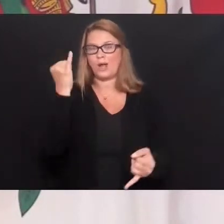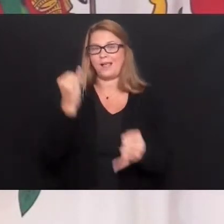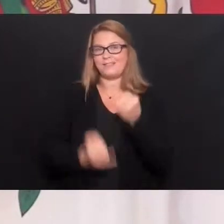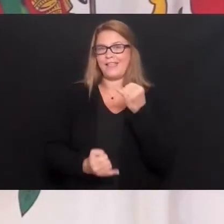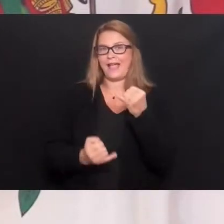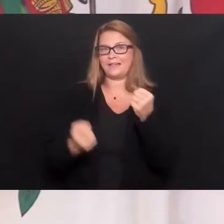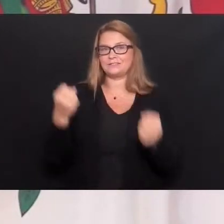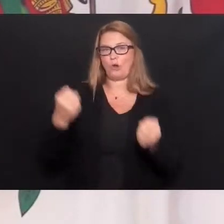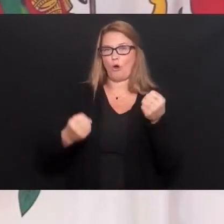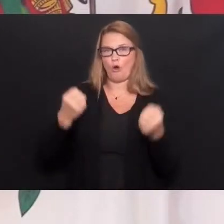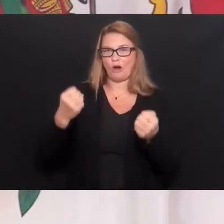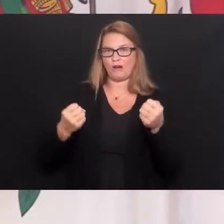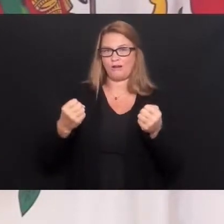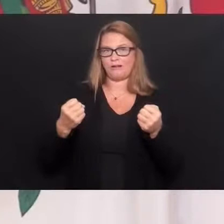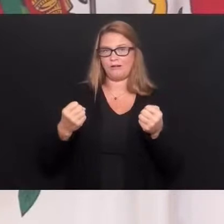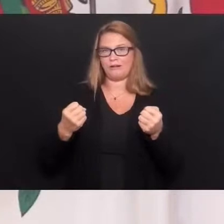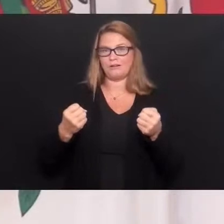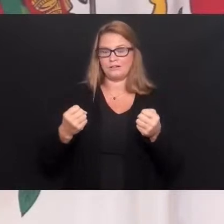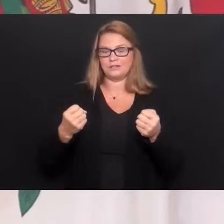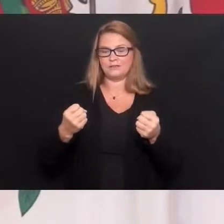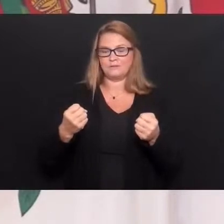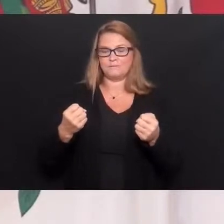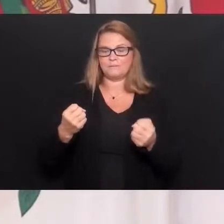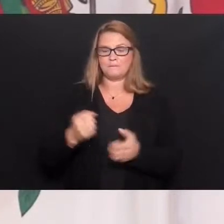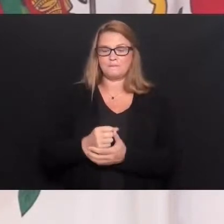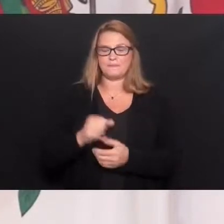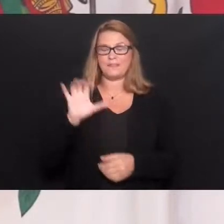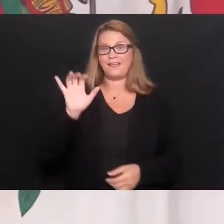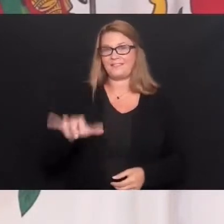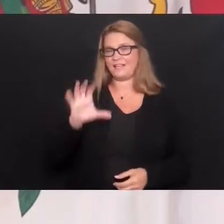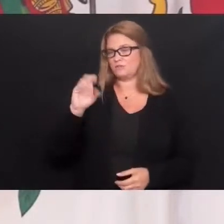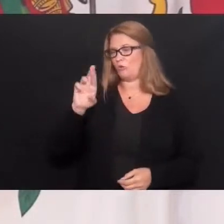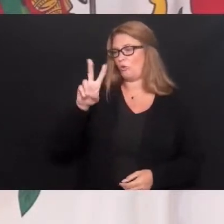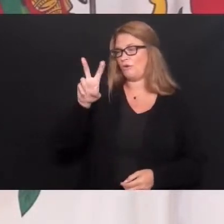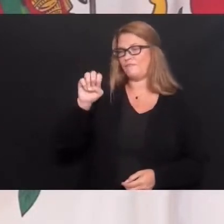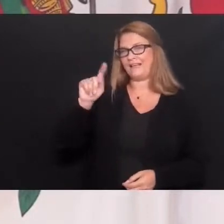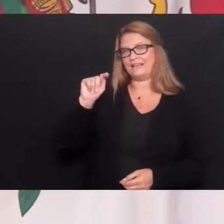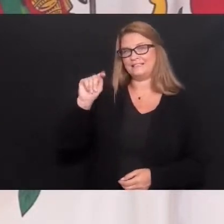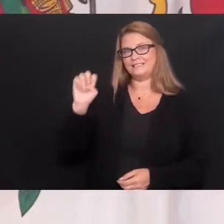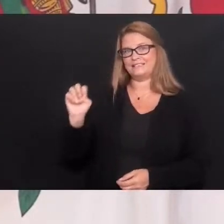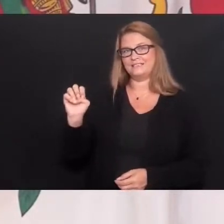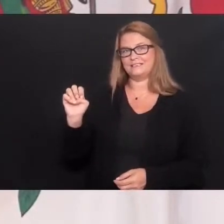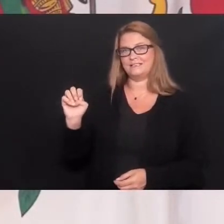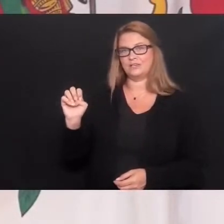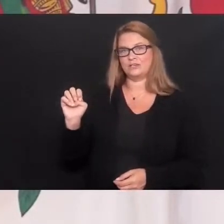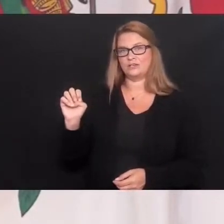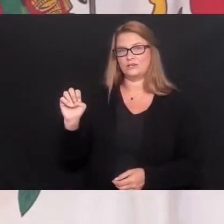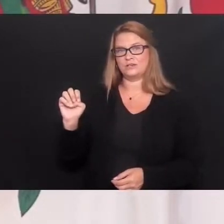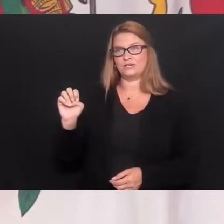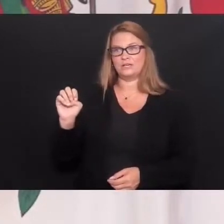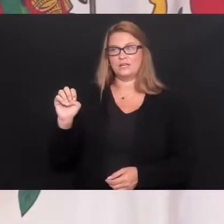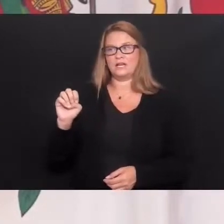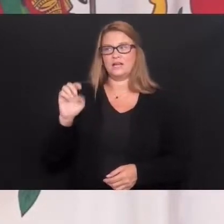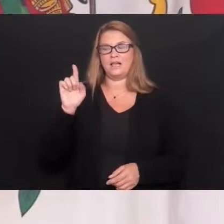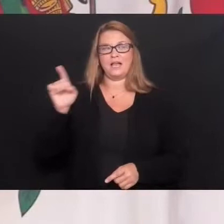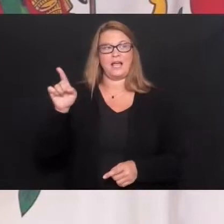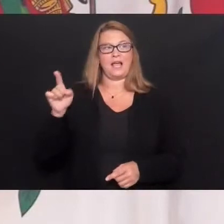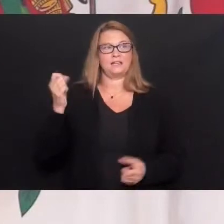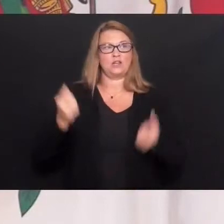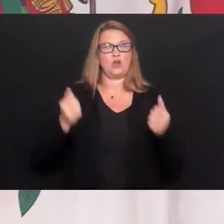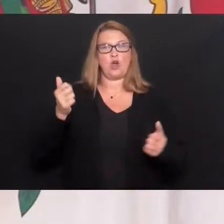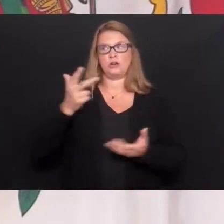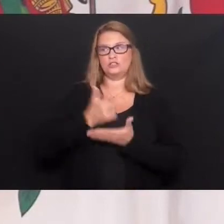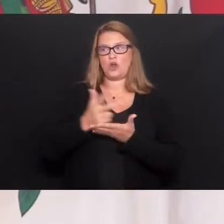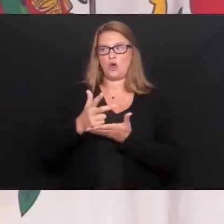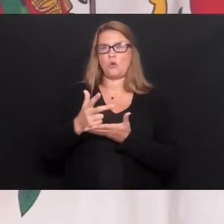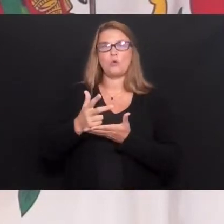last car on, you know, which is a Corvette. We're going to do it at the, I guess, the car show. Is that what it is here?